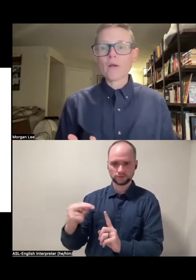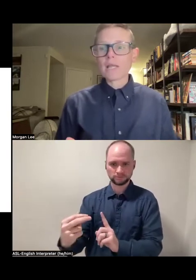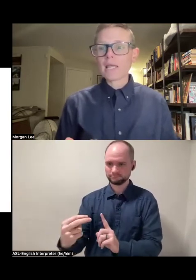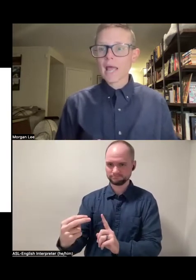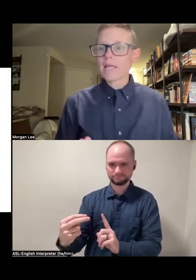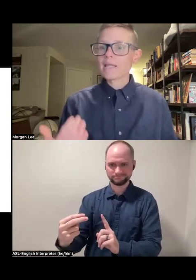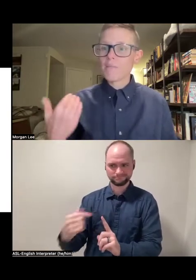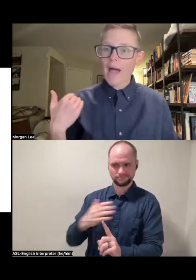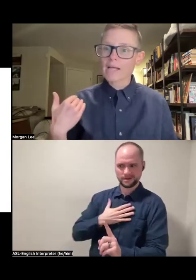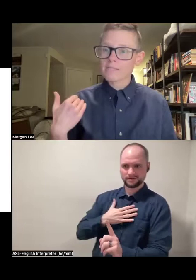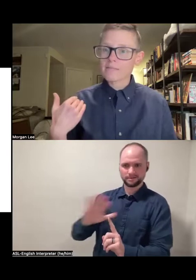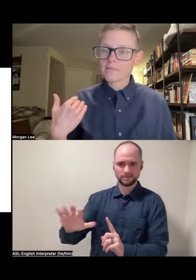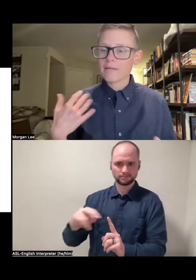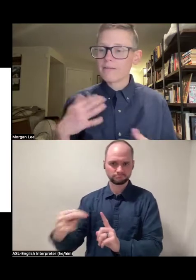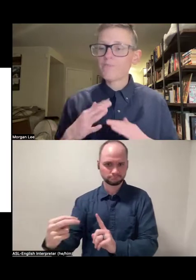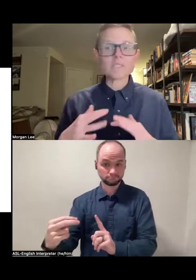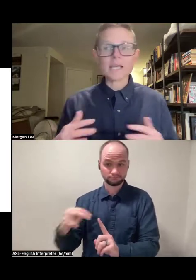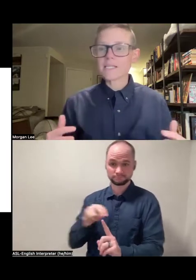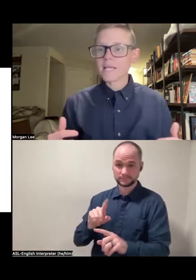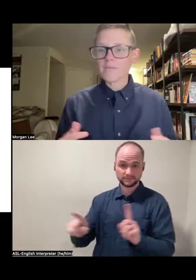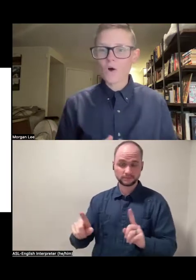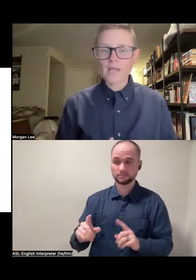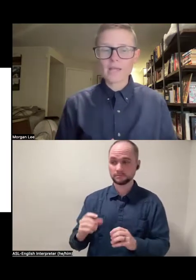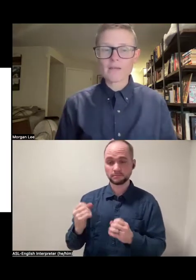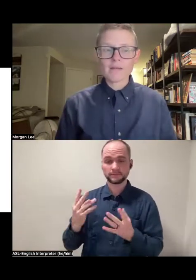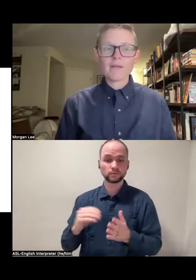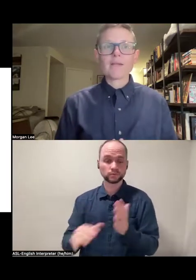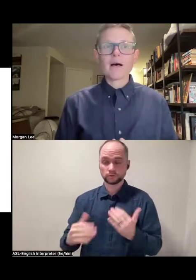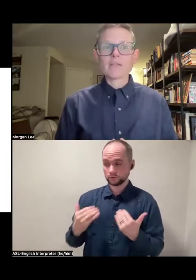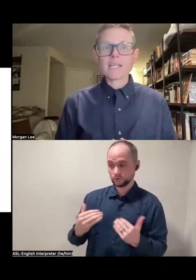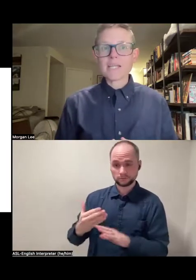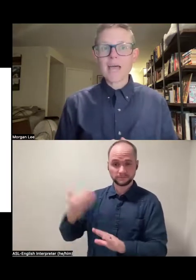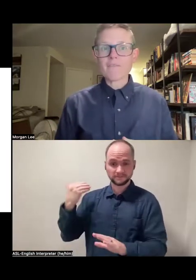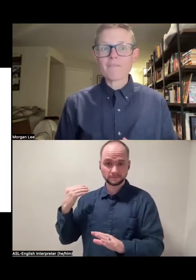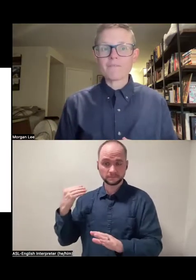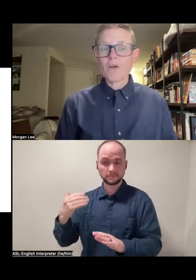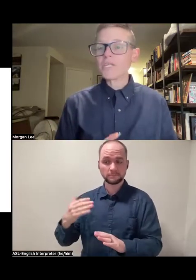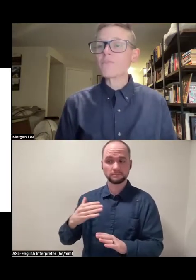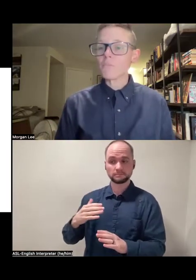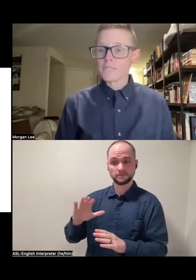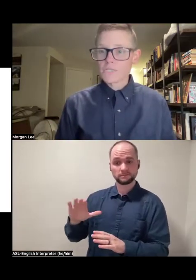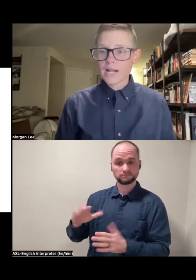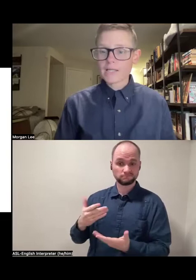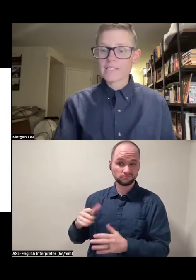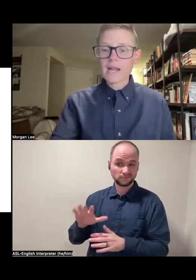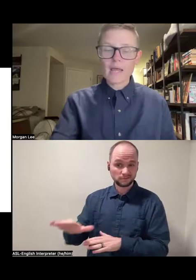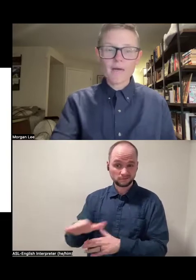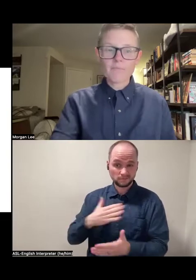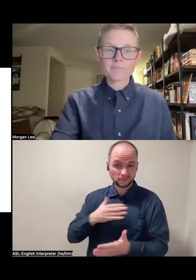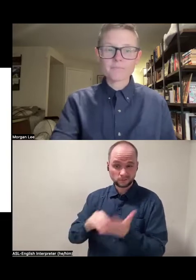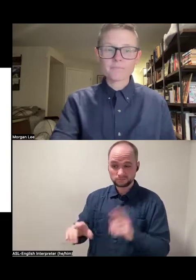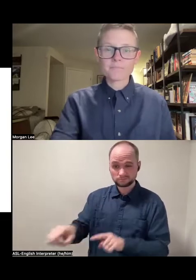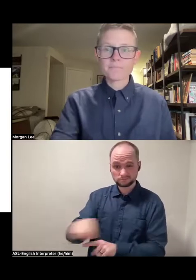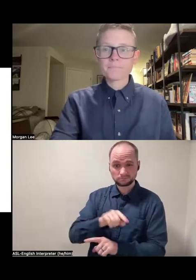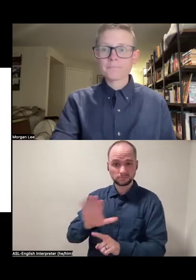students currently and in the past, in different settings that I've taught in, tend to have very different positionalities than I